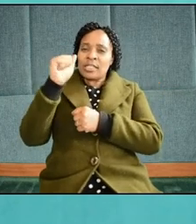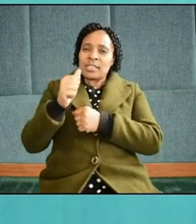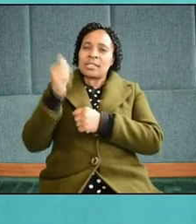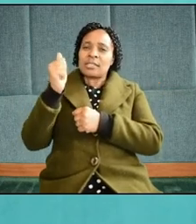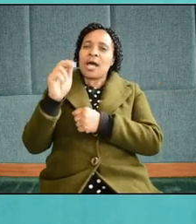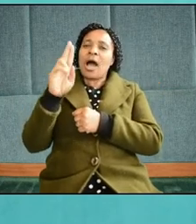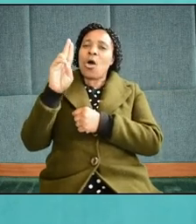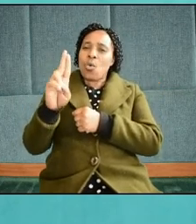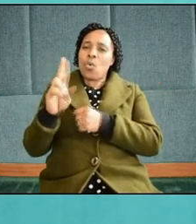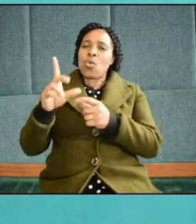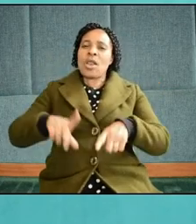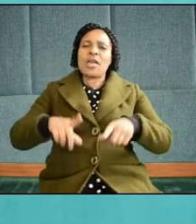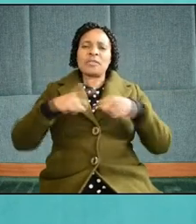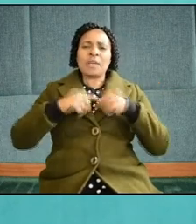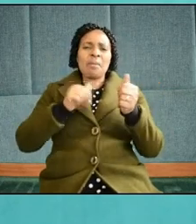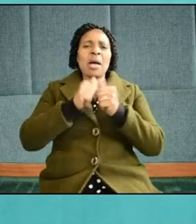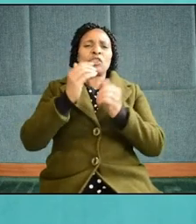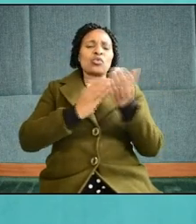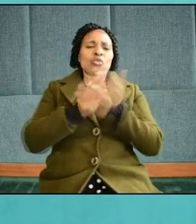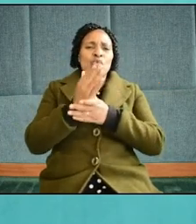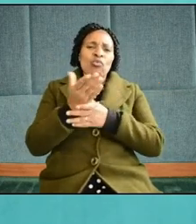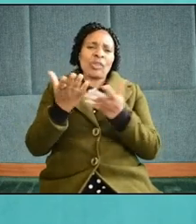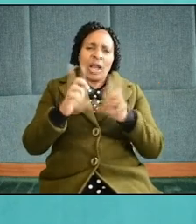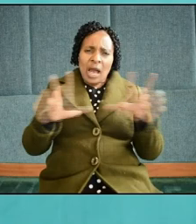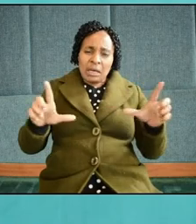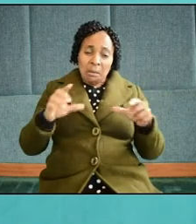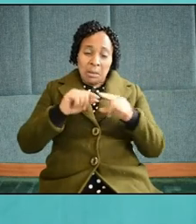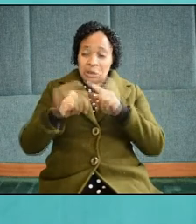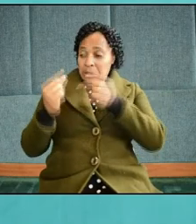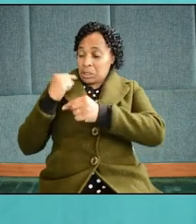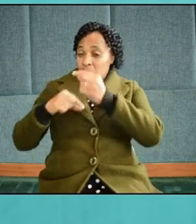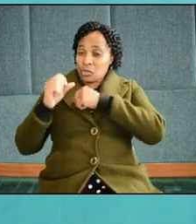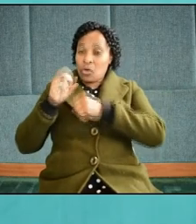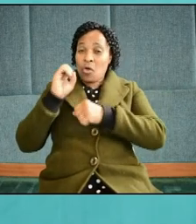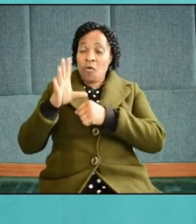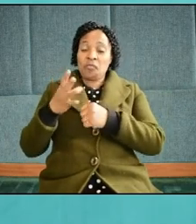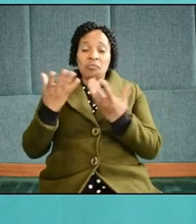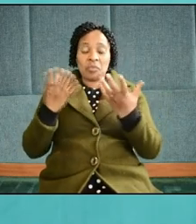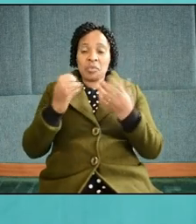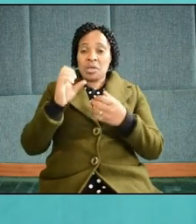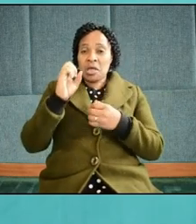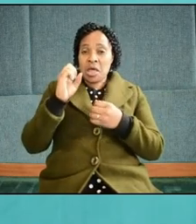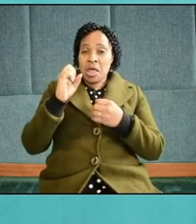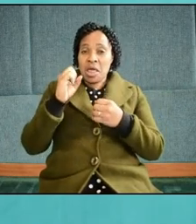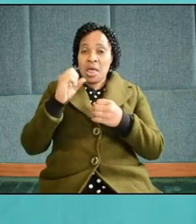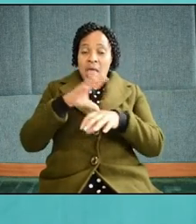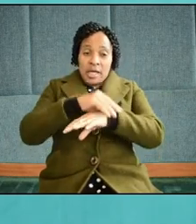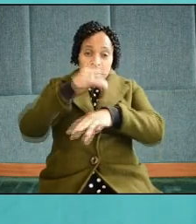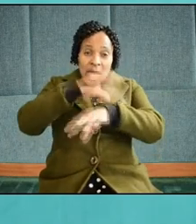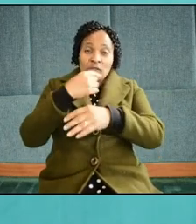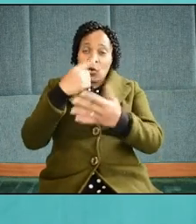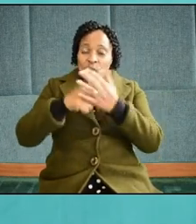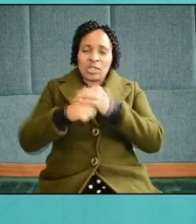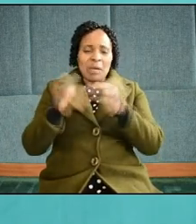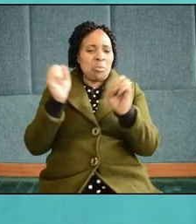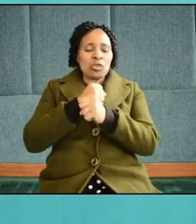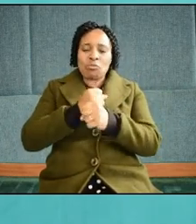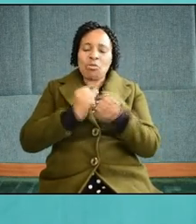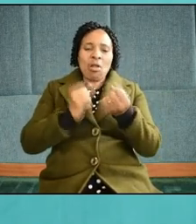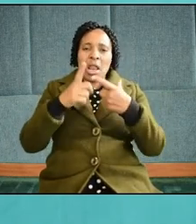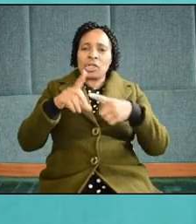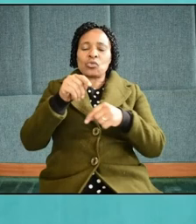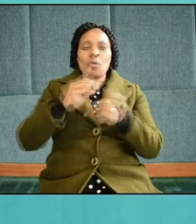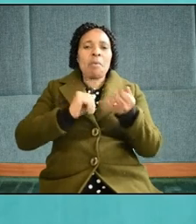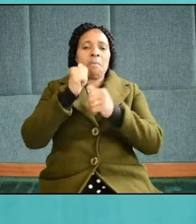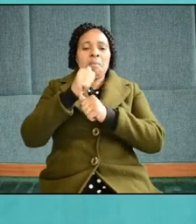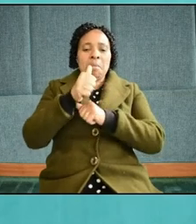their land. But remember how the descendants of Esau told them, we won't let you pass through this land. And so they had to go